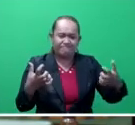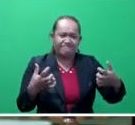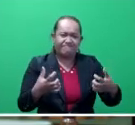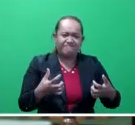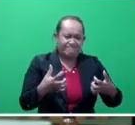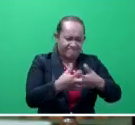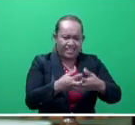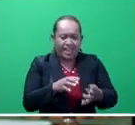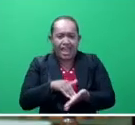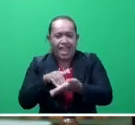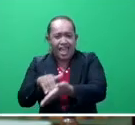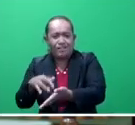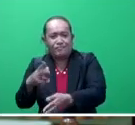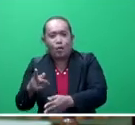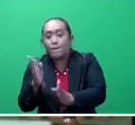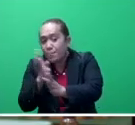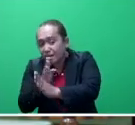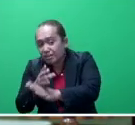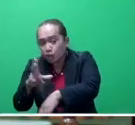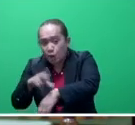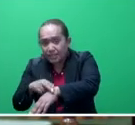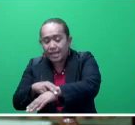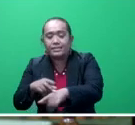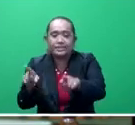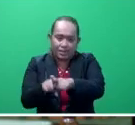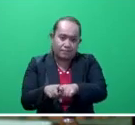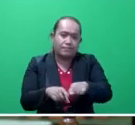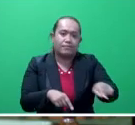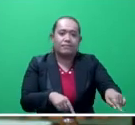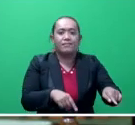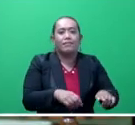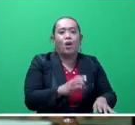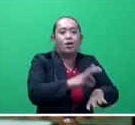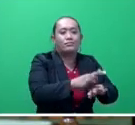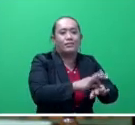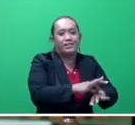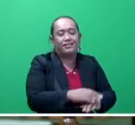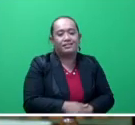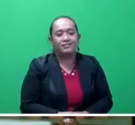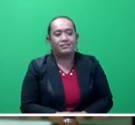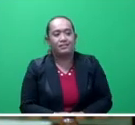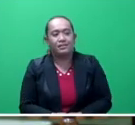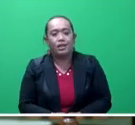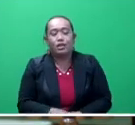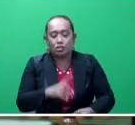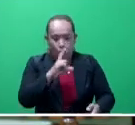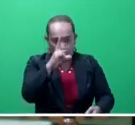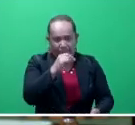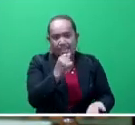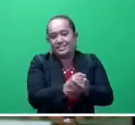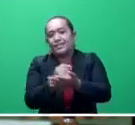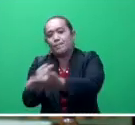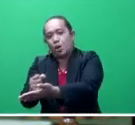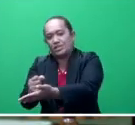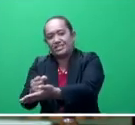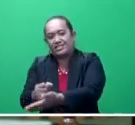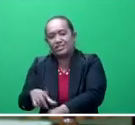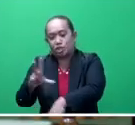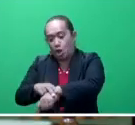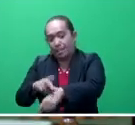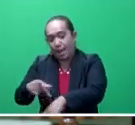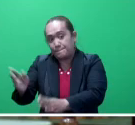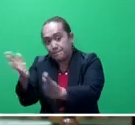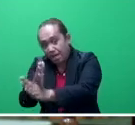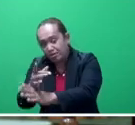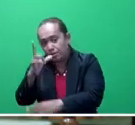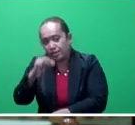reduces the risk of larger hospitals being locked down due to COVID outbreaks, and supports these private GPs who have also been impacted by